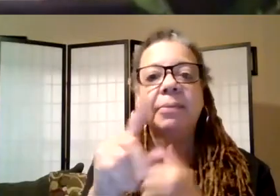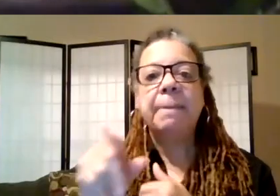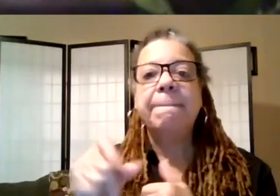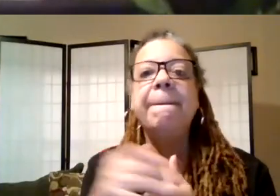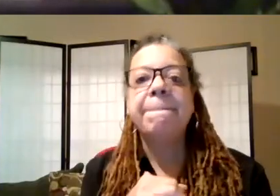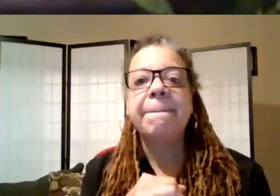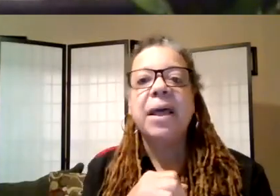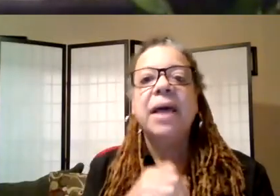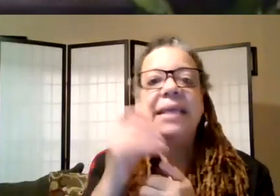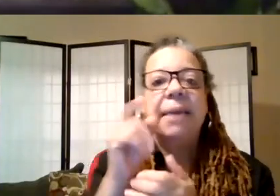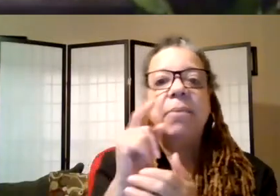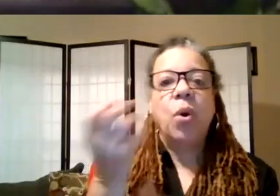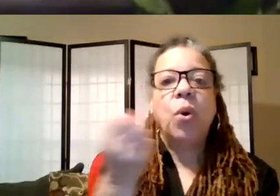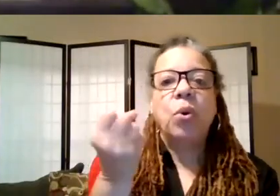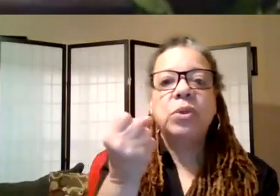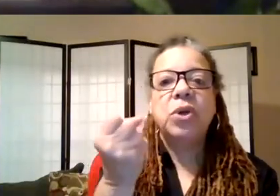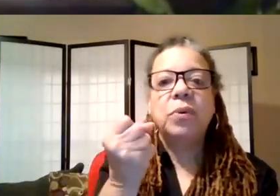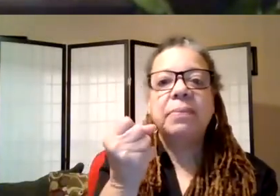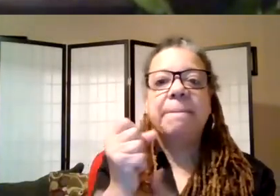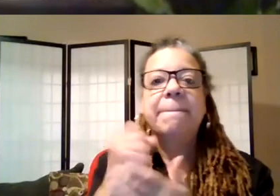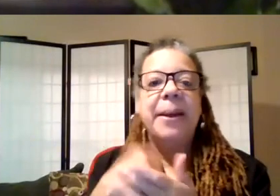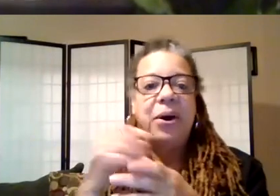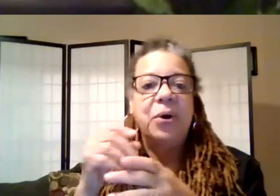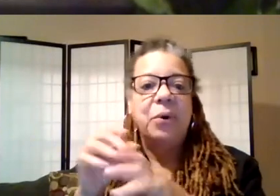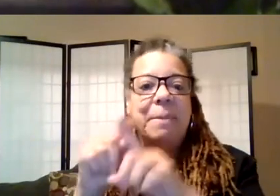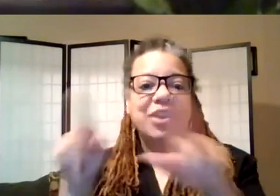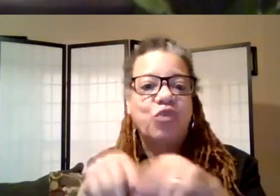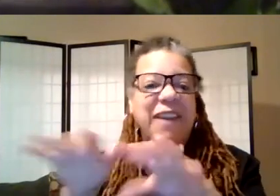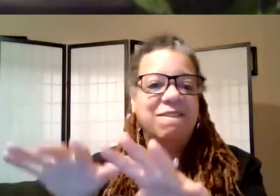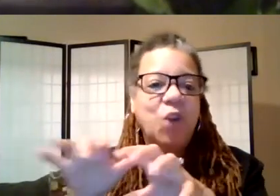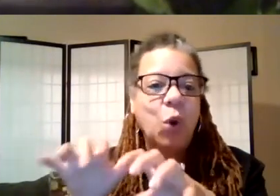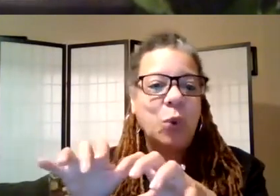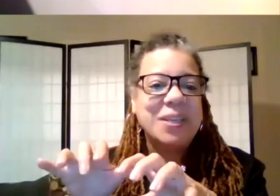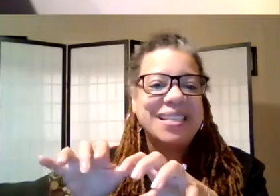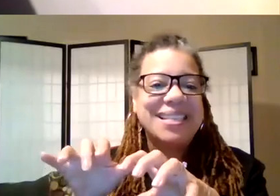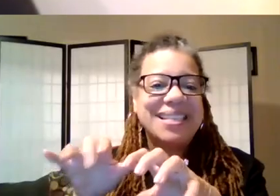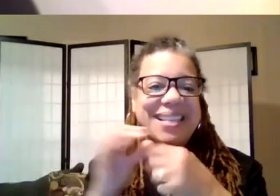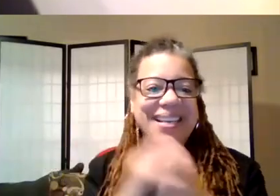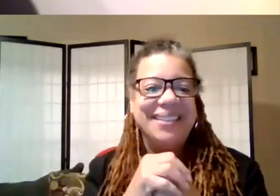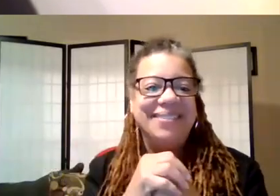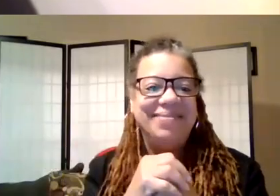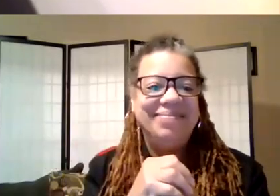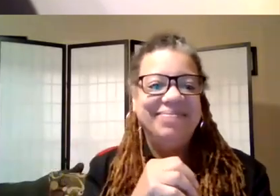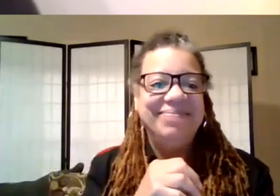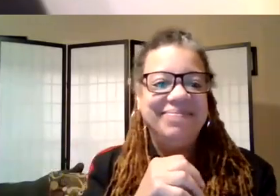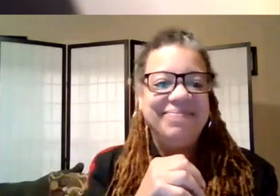Yeah, hold on. Oscar, my screen just froze. 1 second. Uh-oh. Yes. We see you. Yeah.